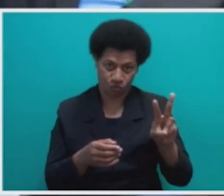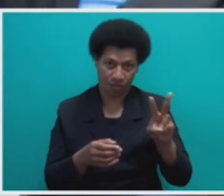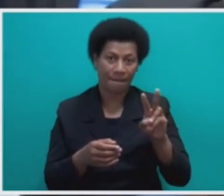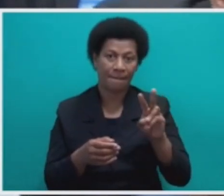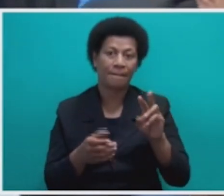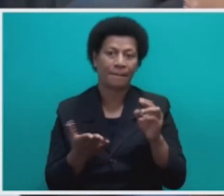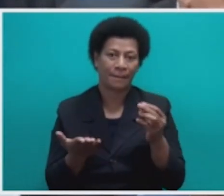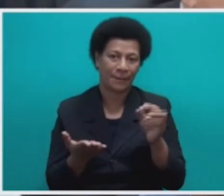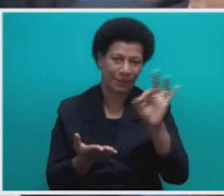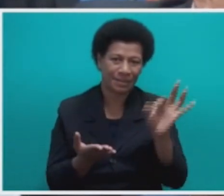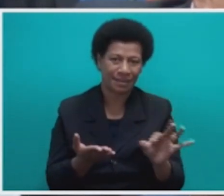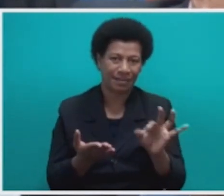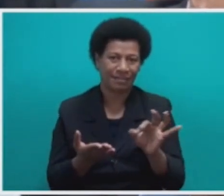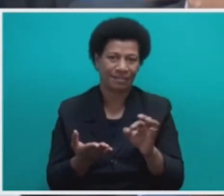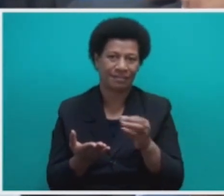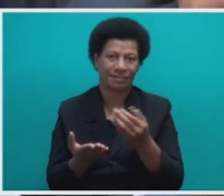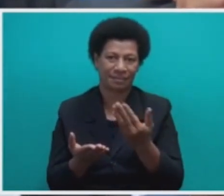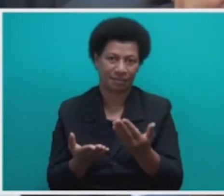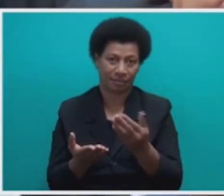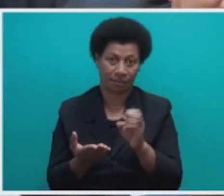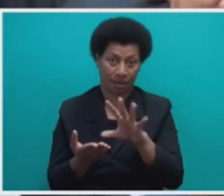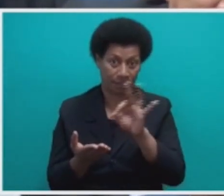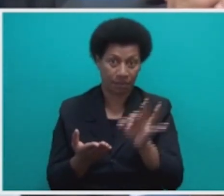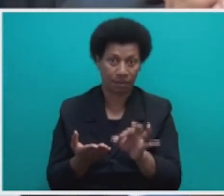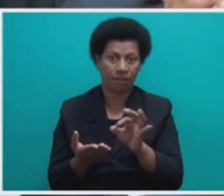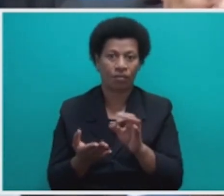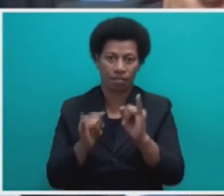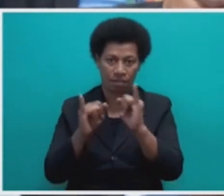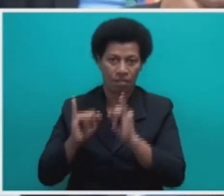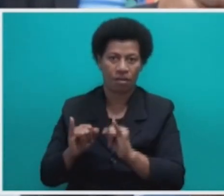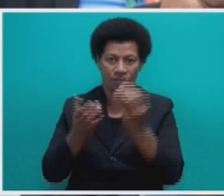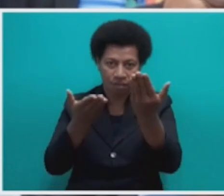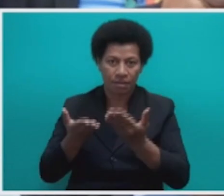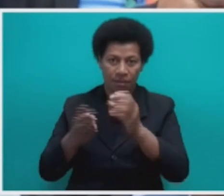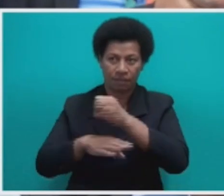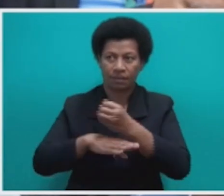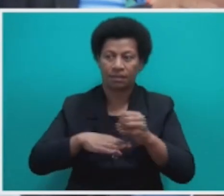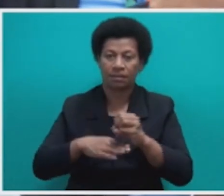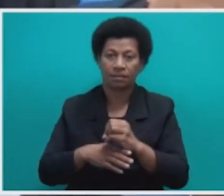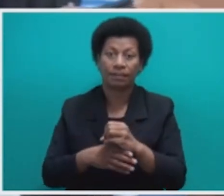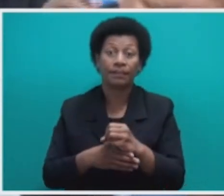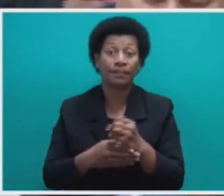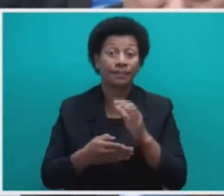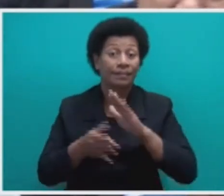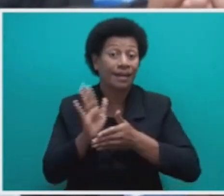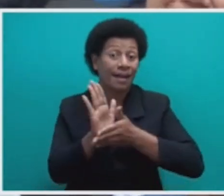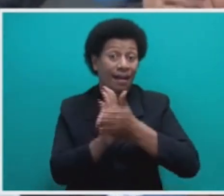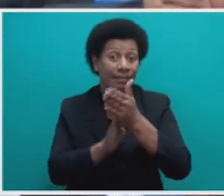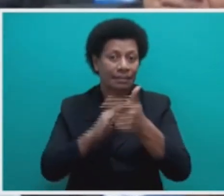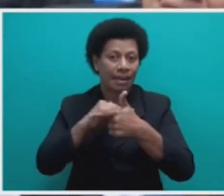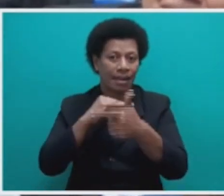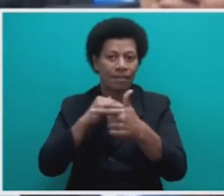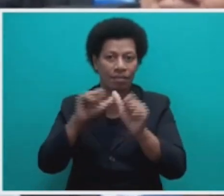the 10% import excise. And this is, again, I want to repeat, Mr. Speaker said, this is the highest level